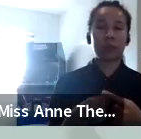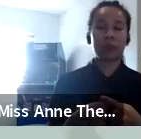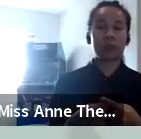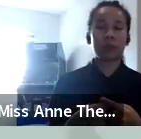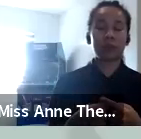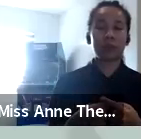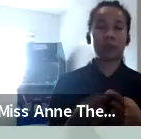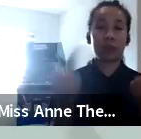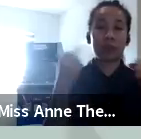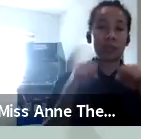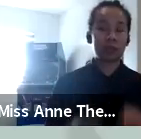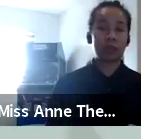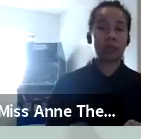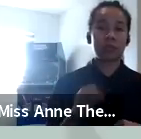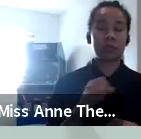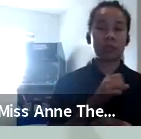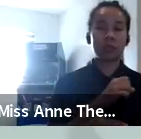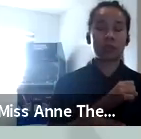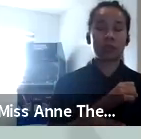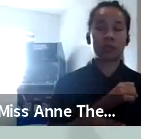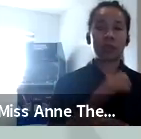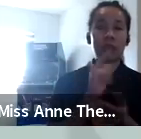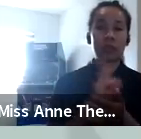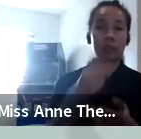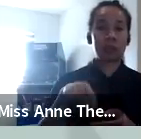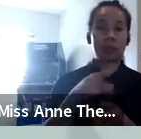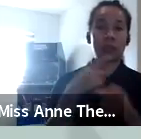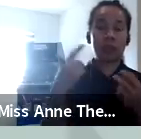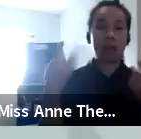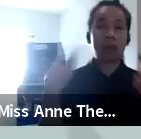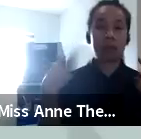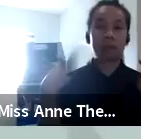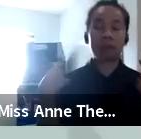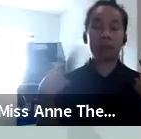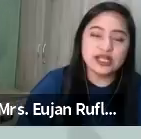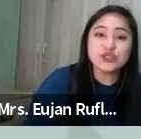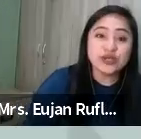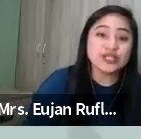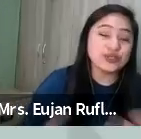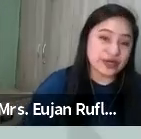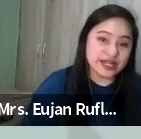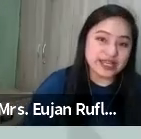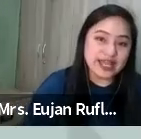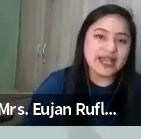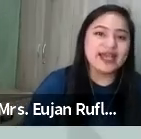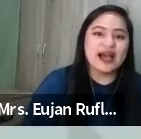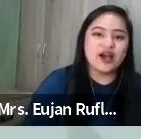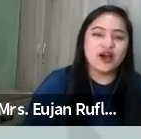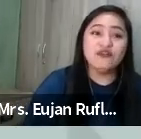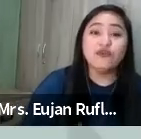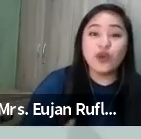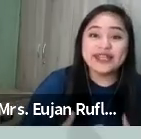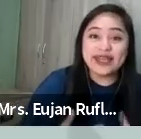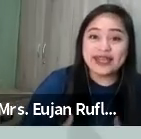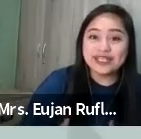to the situations and circumstances that we had back then. So let me just tell you a short story